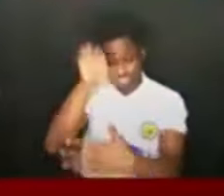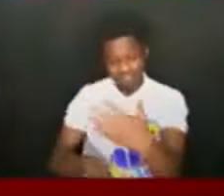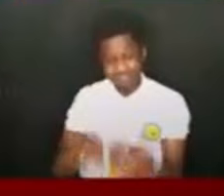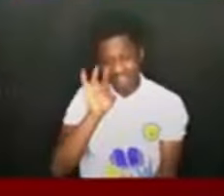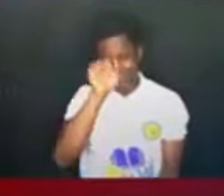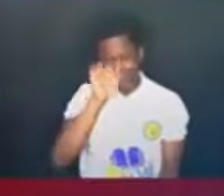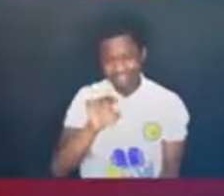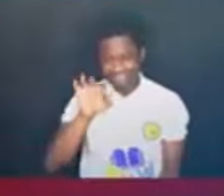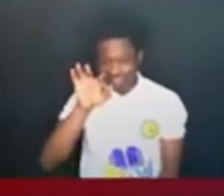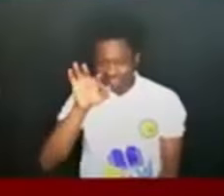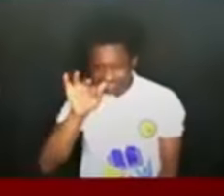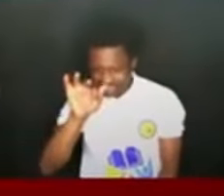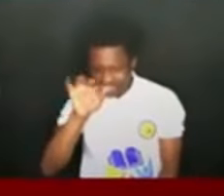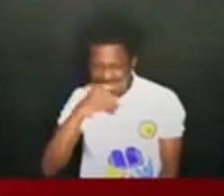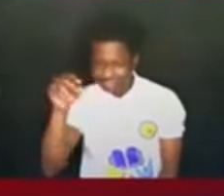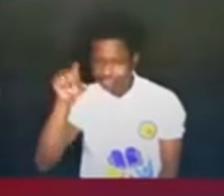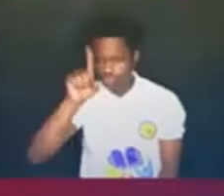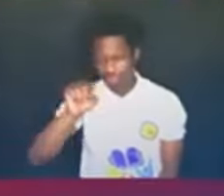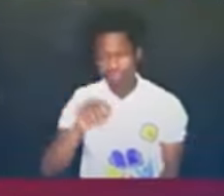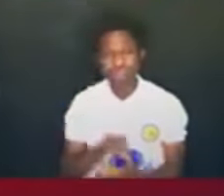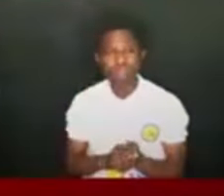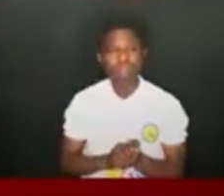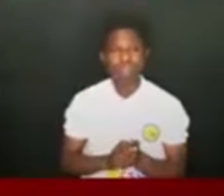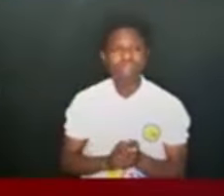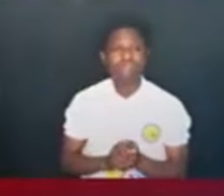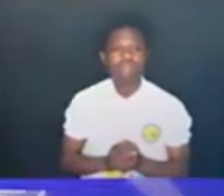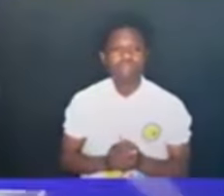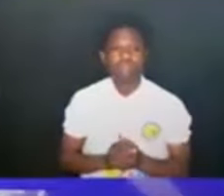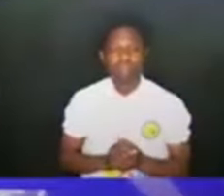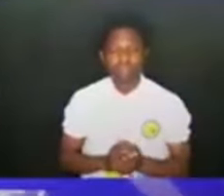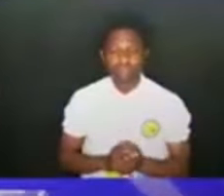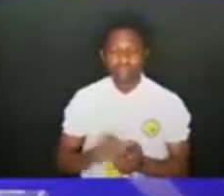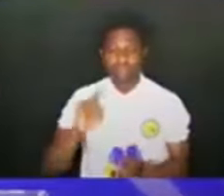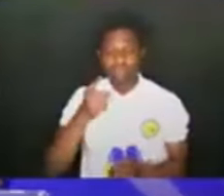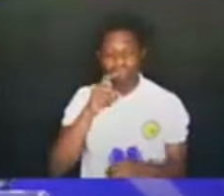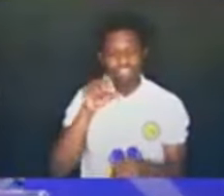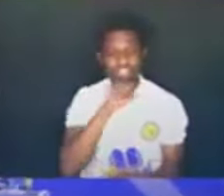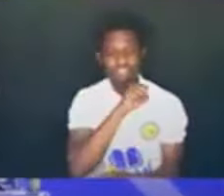8, verse 19 and 20. 1 Samuel